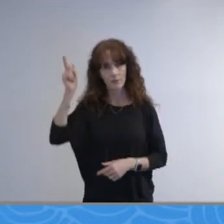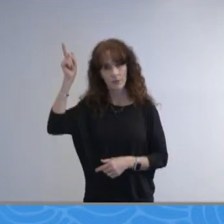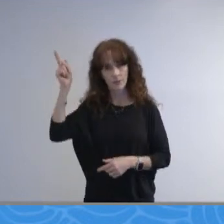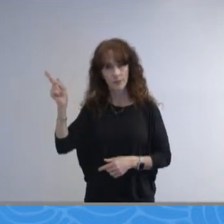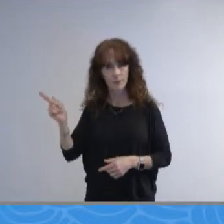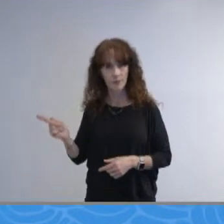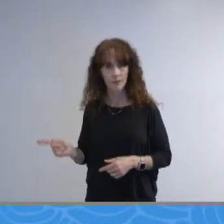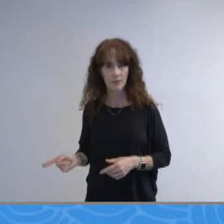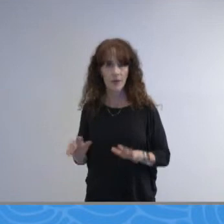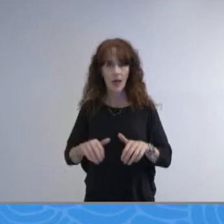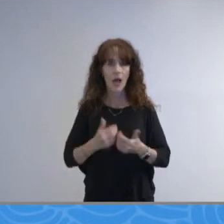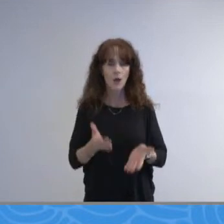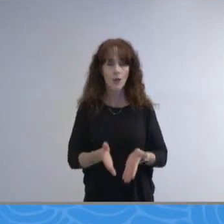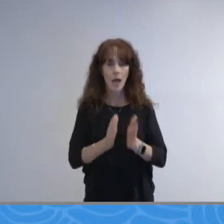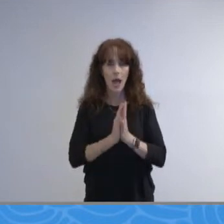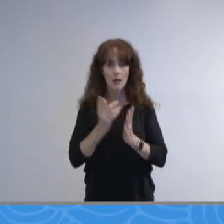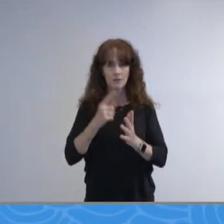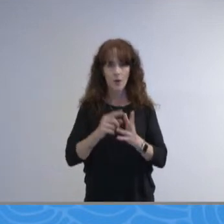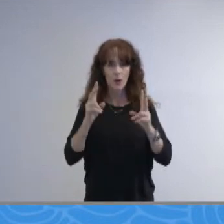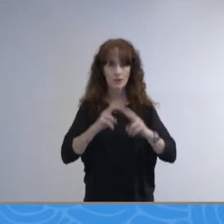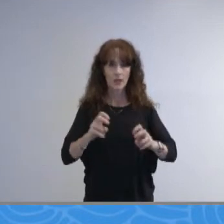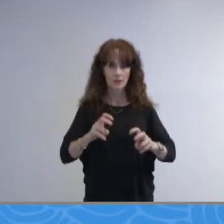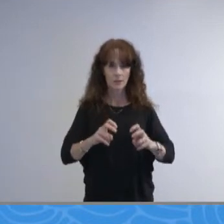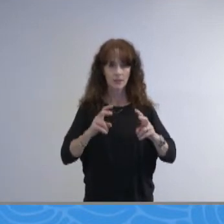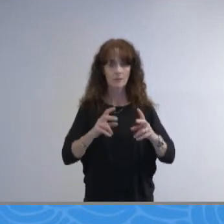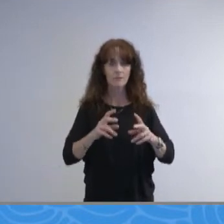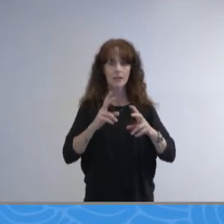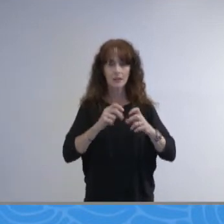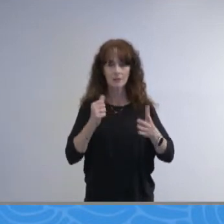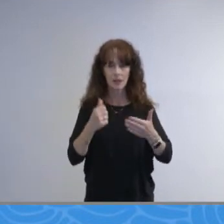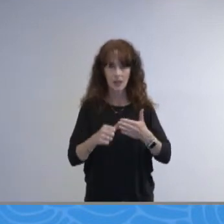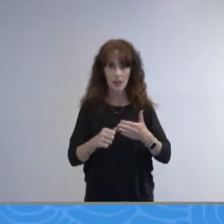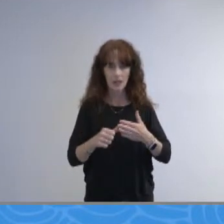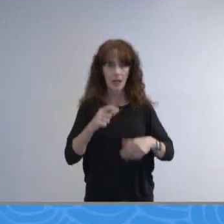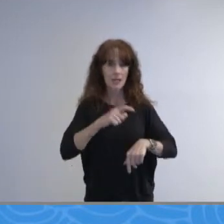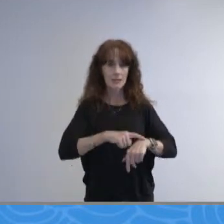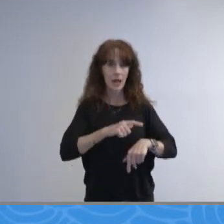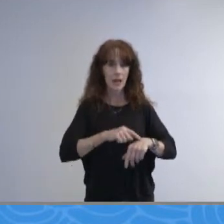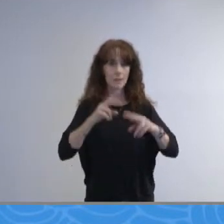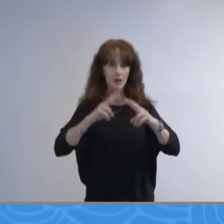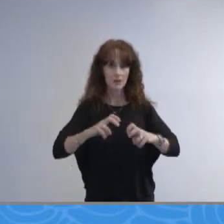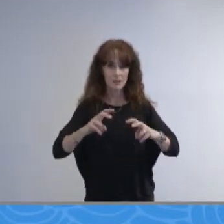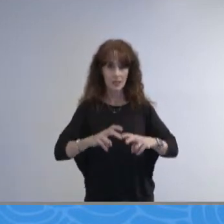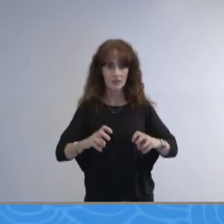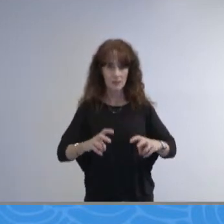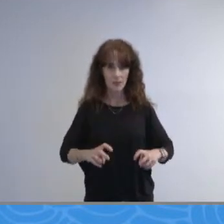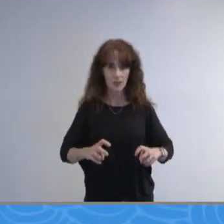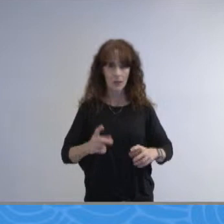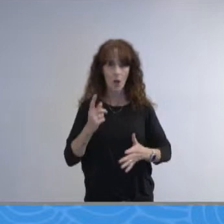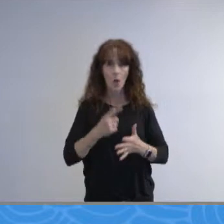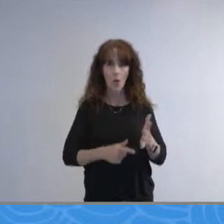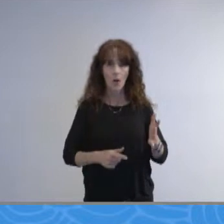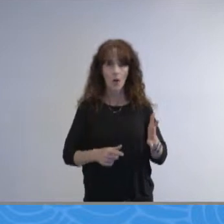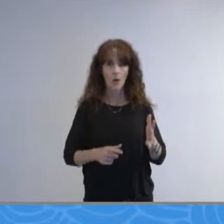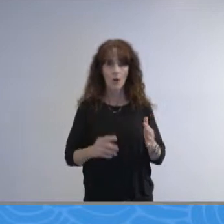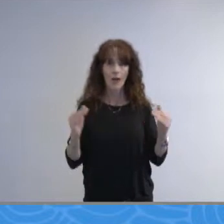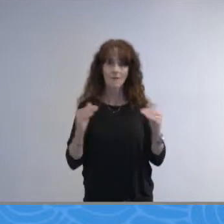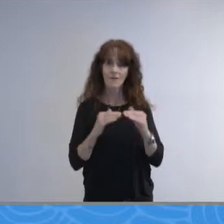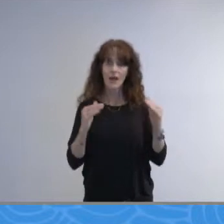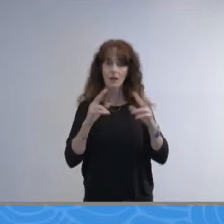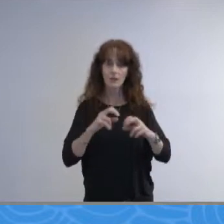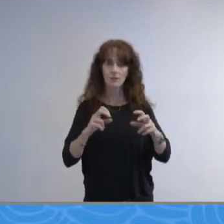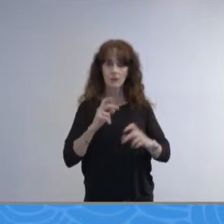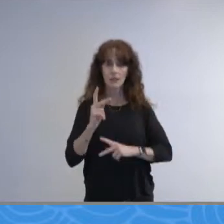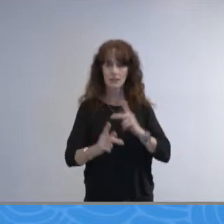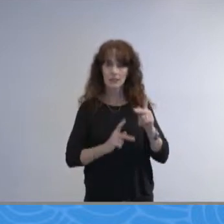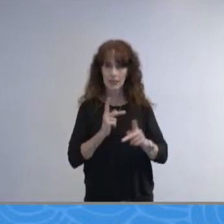ask for an assessment letter, time of assessment, what is a fair assessment, types